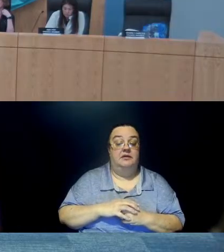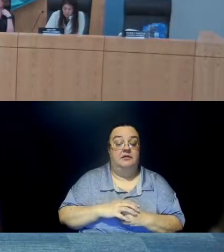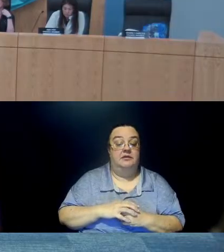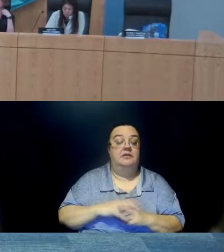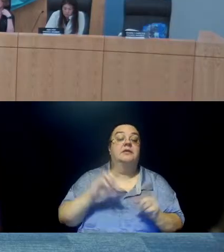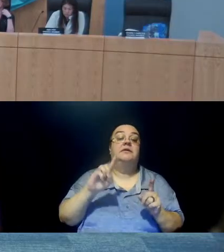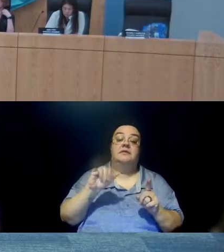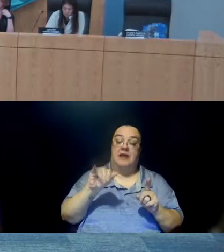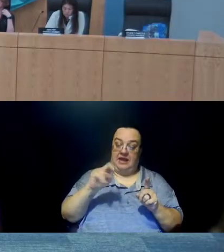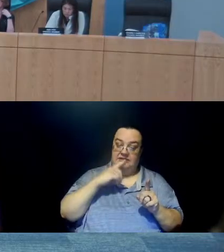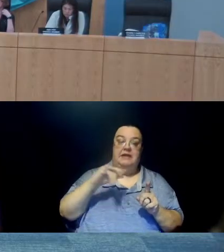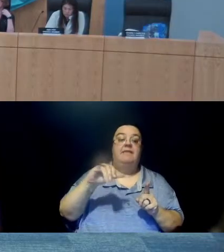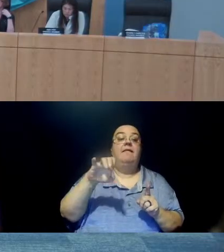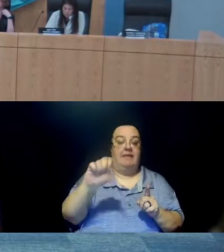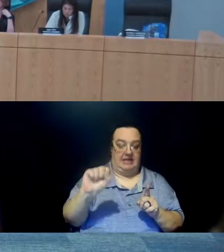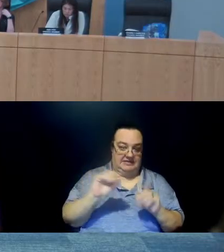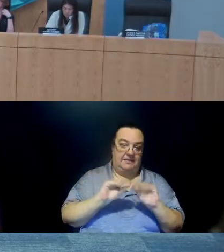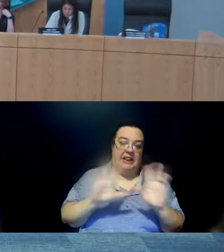Yes.